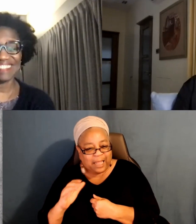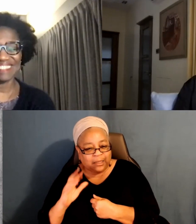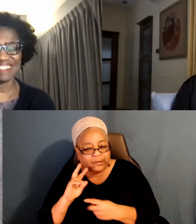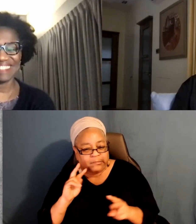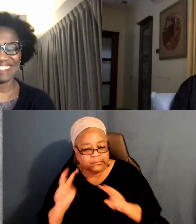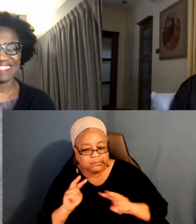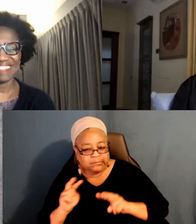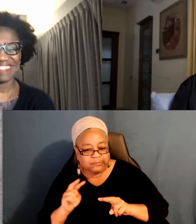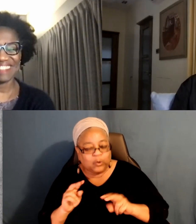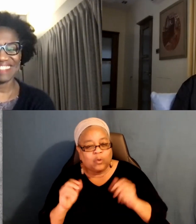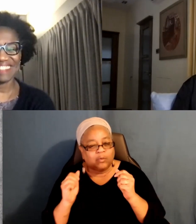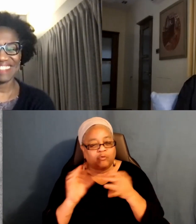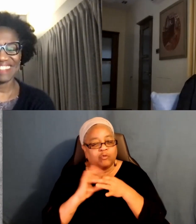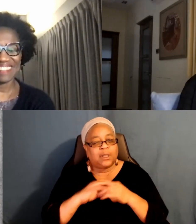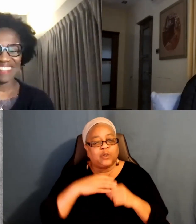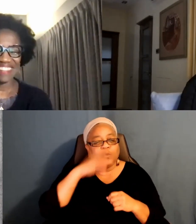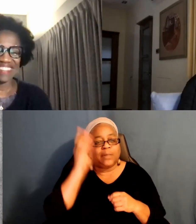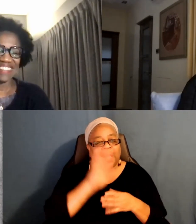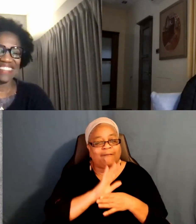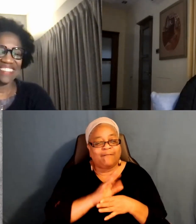thoughts and my two invitations.